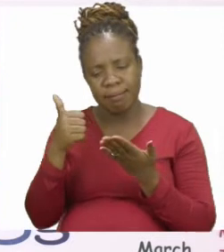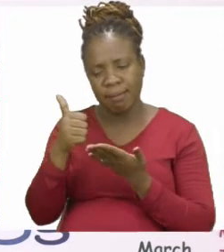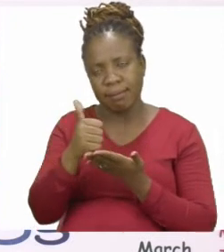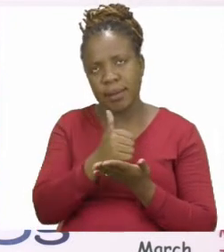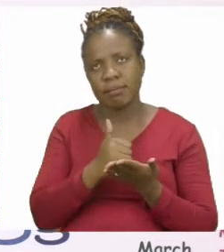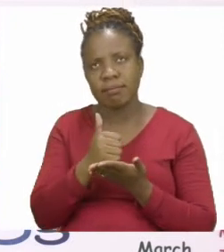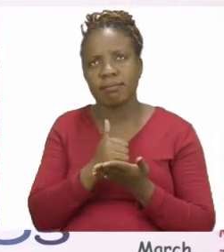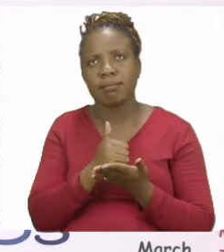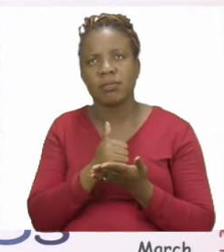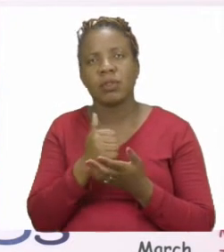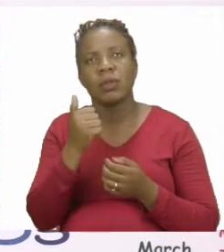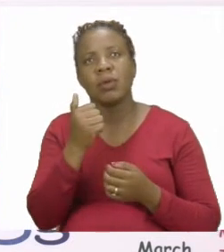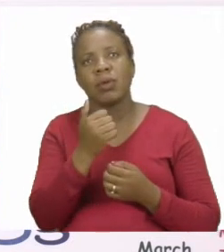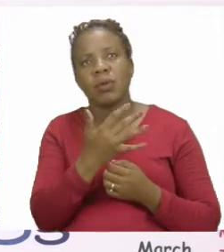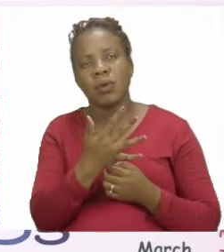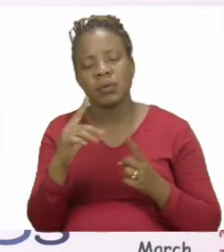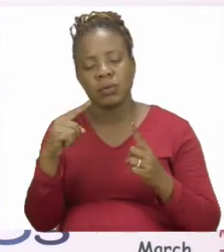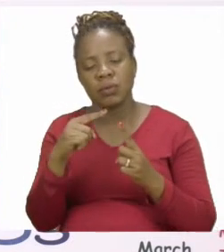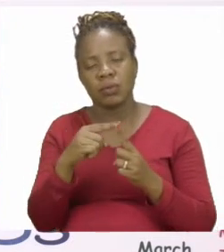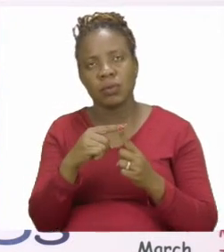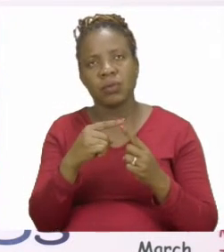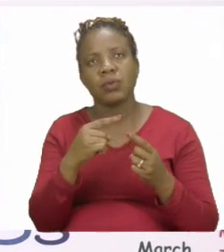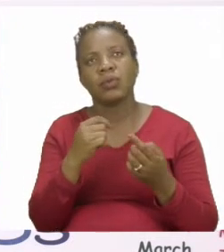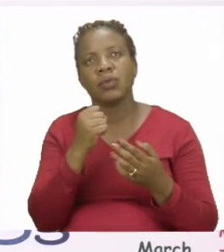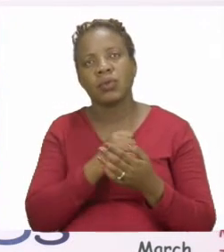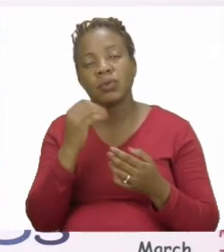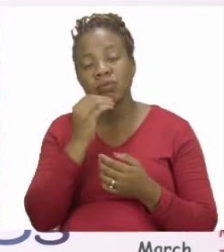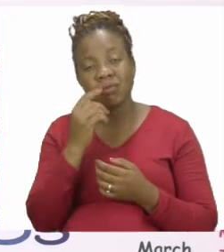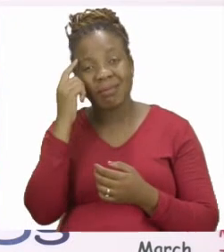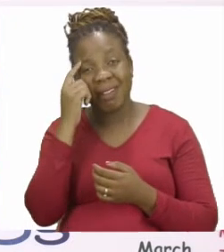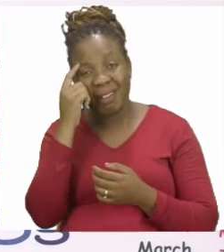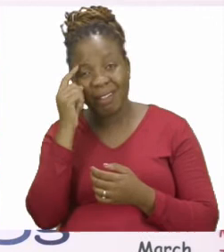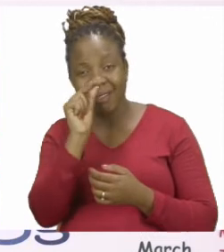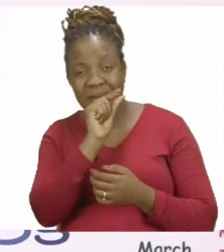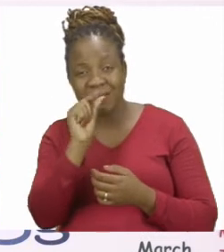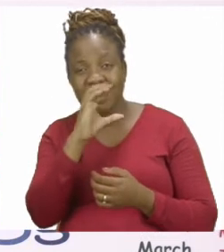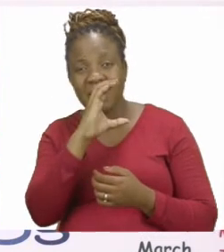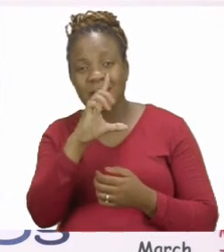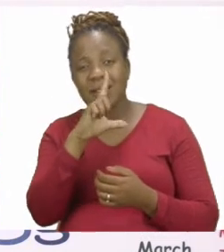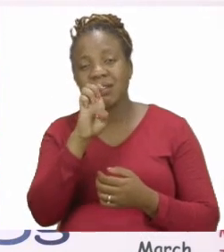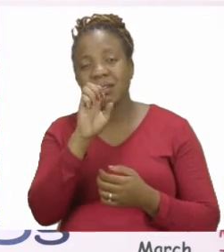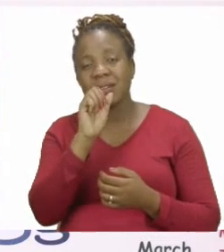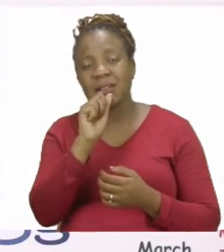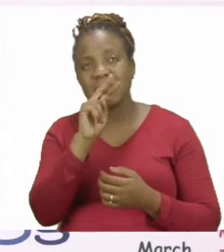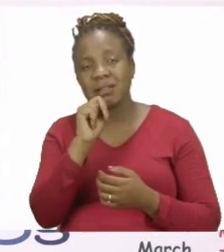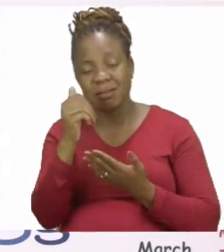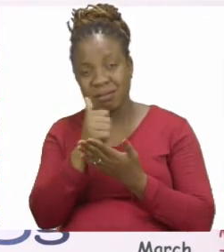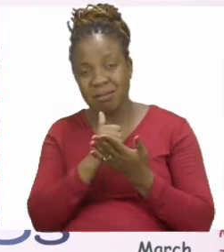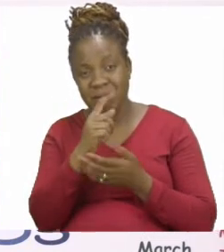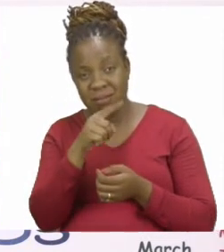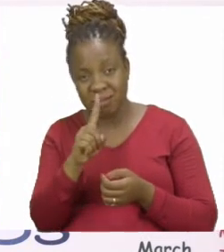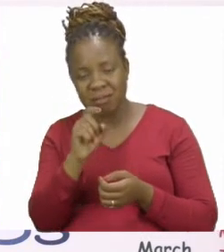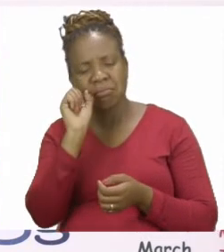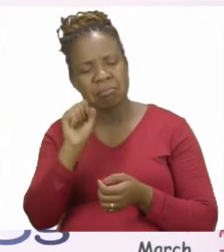cook food. Do you think clean water will work here? I think so too. So